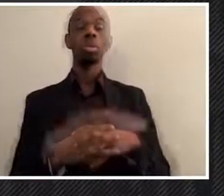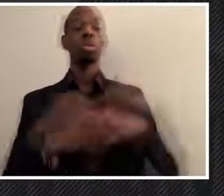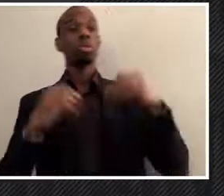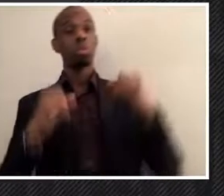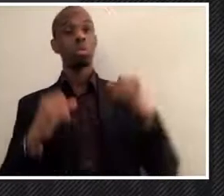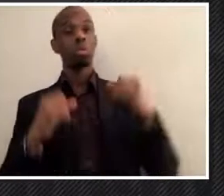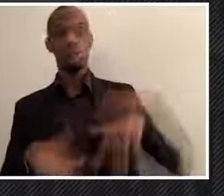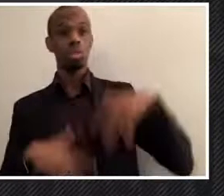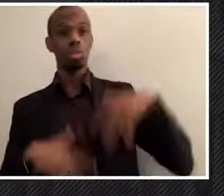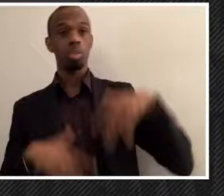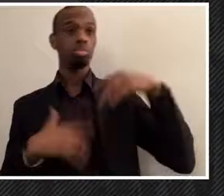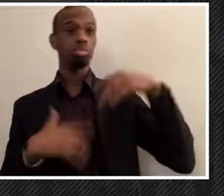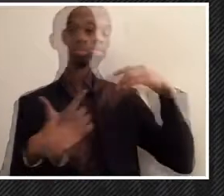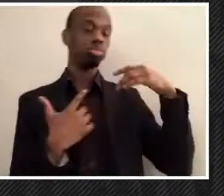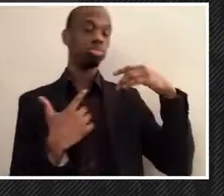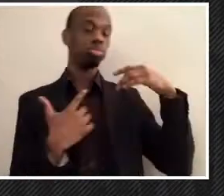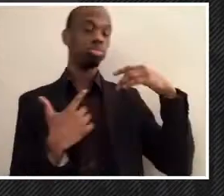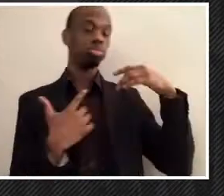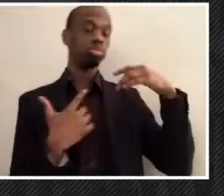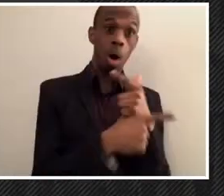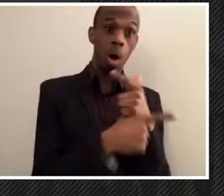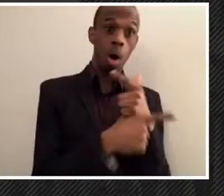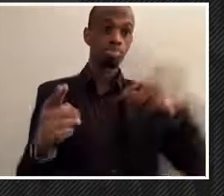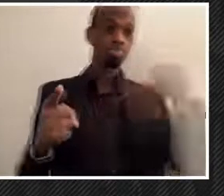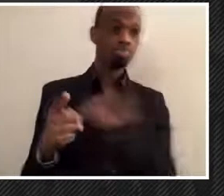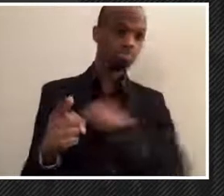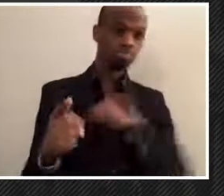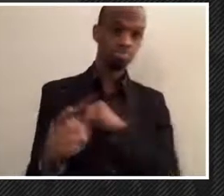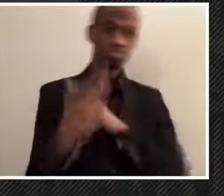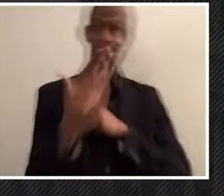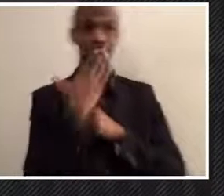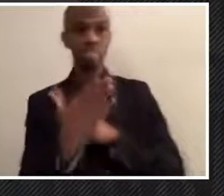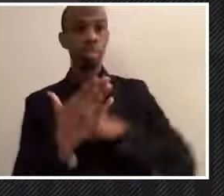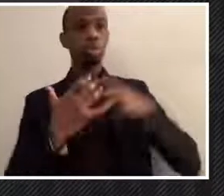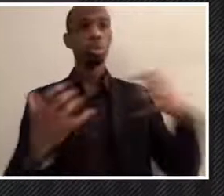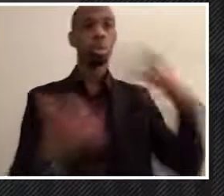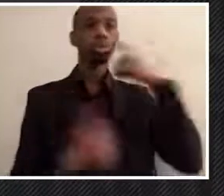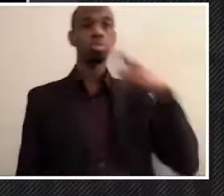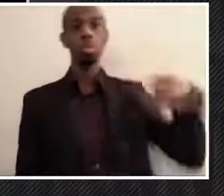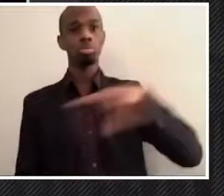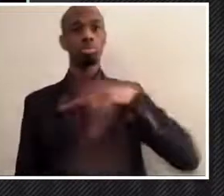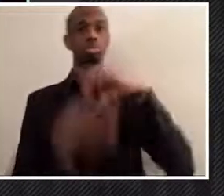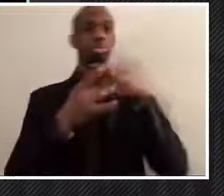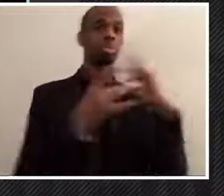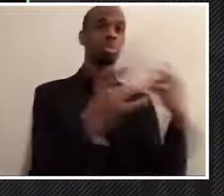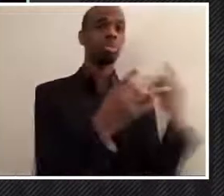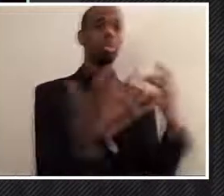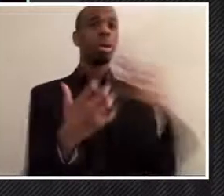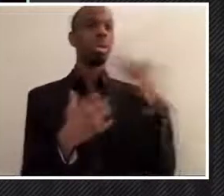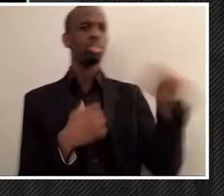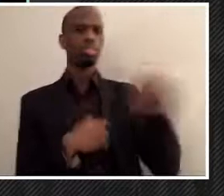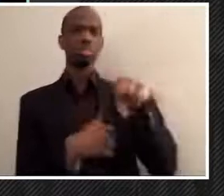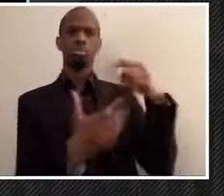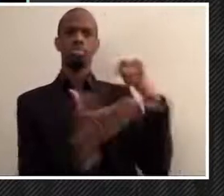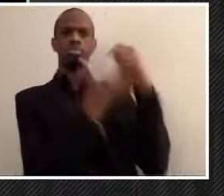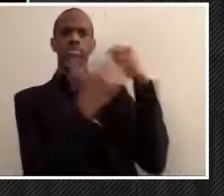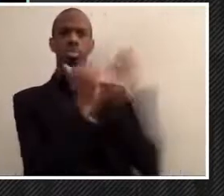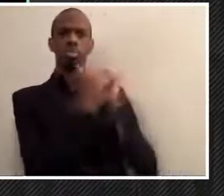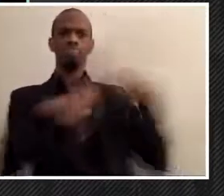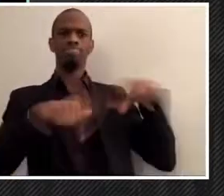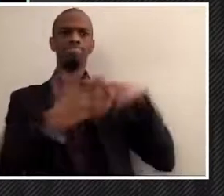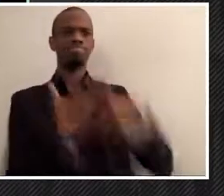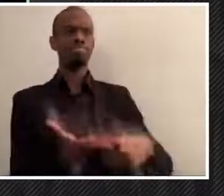brothers, thank you so much for saying all of this and contributing to this dialogue. I know this is not going to be the last time that we